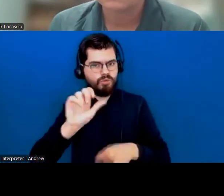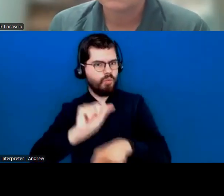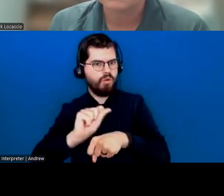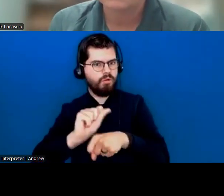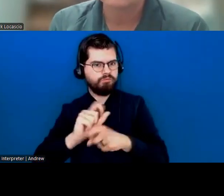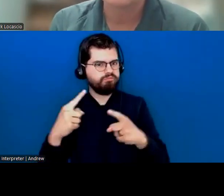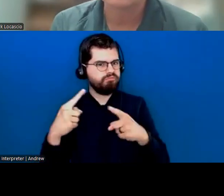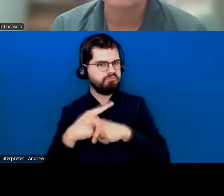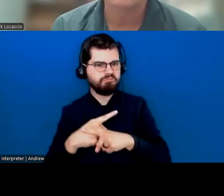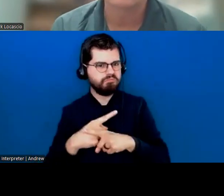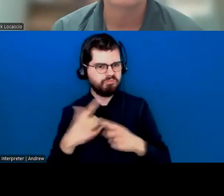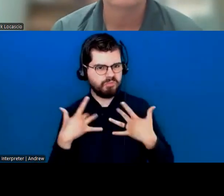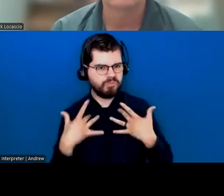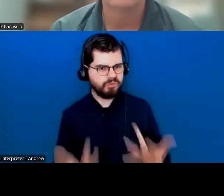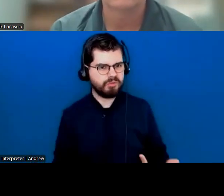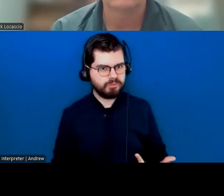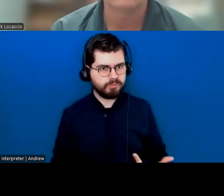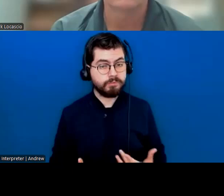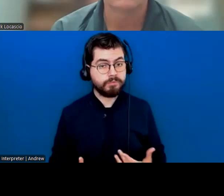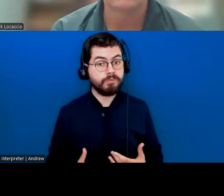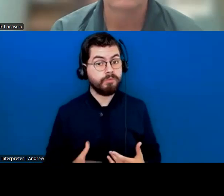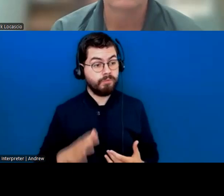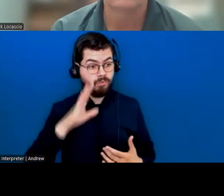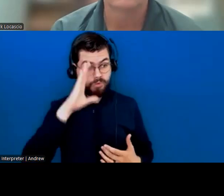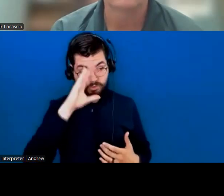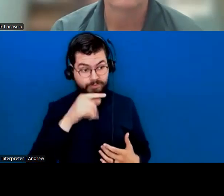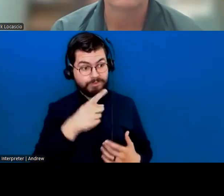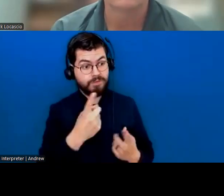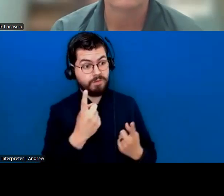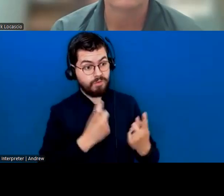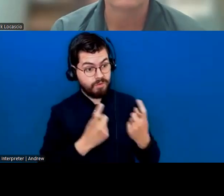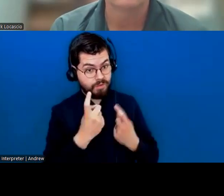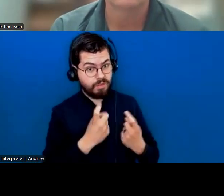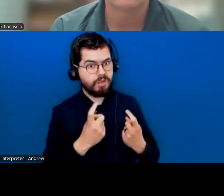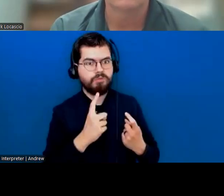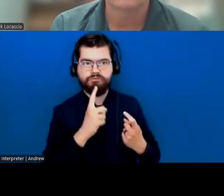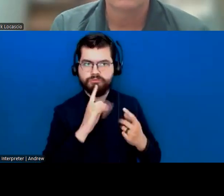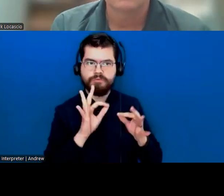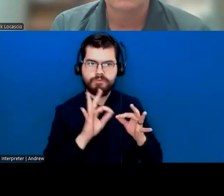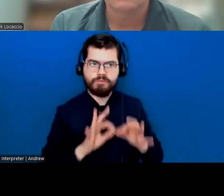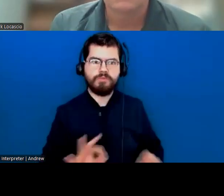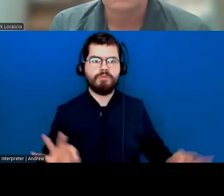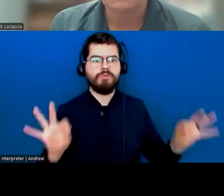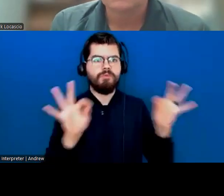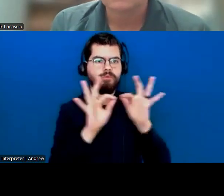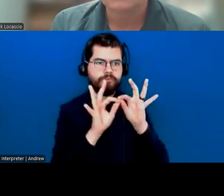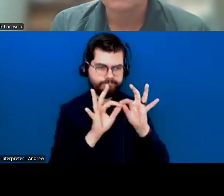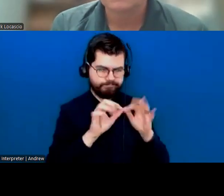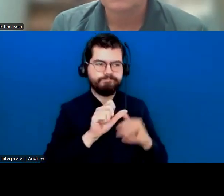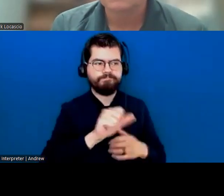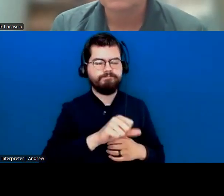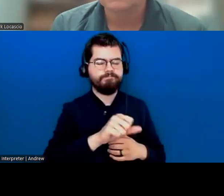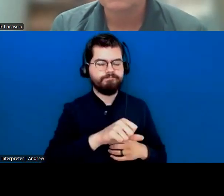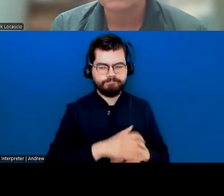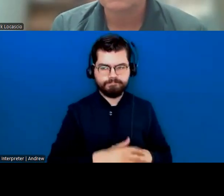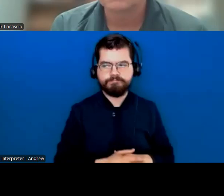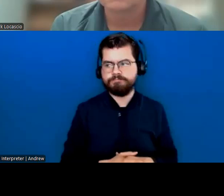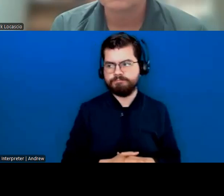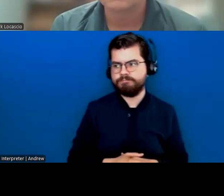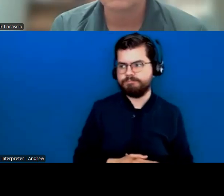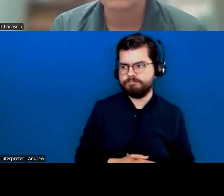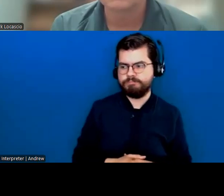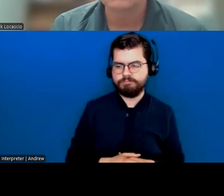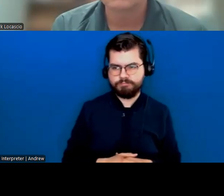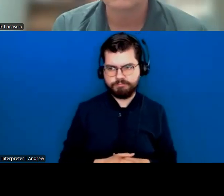Well, first, I wanted to say that series of questions is such an important one because we find